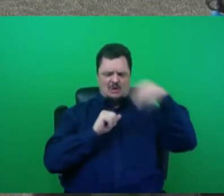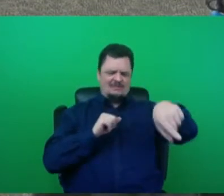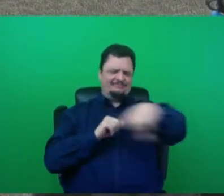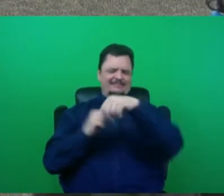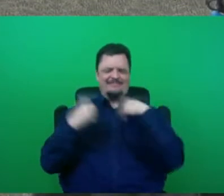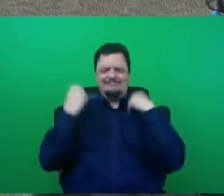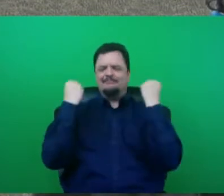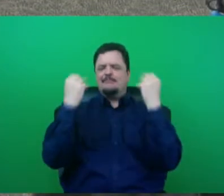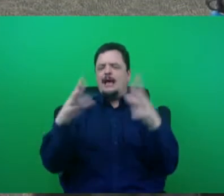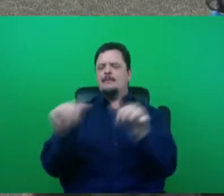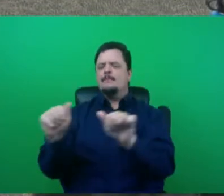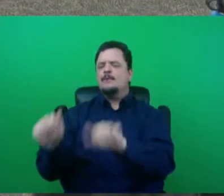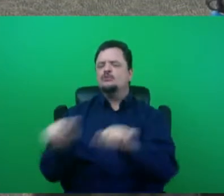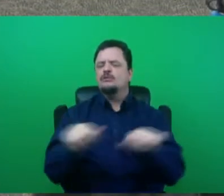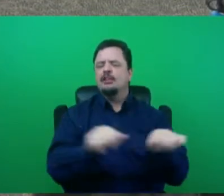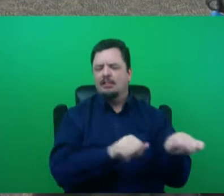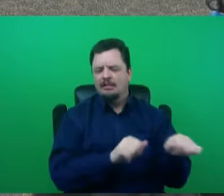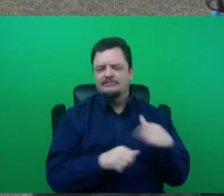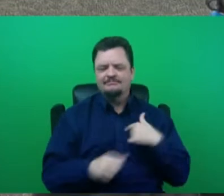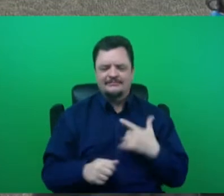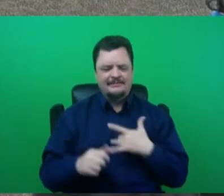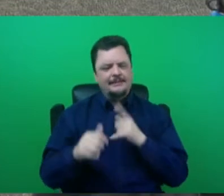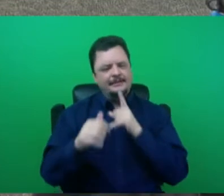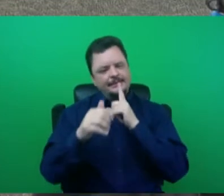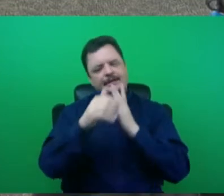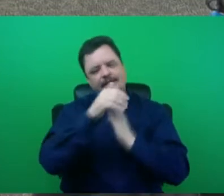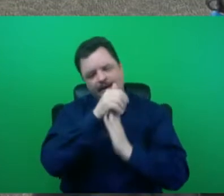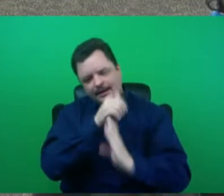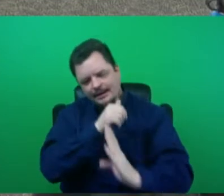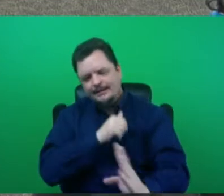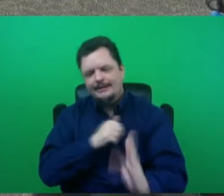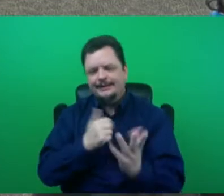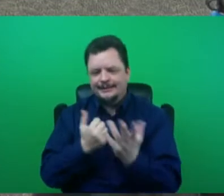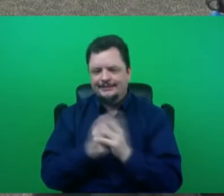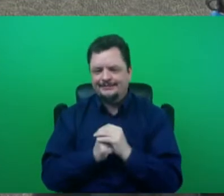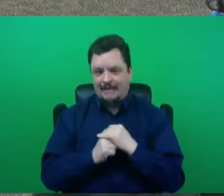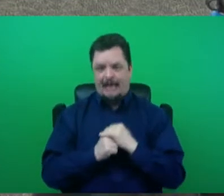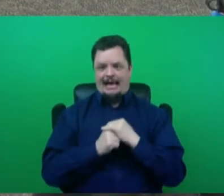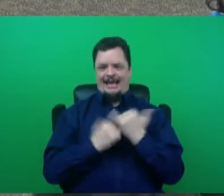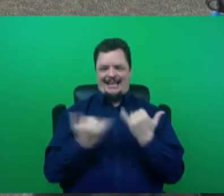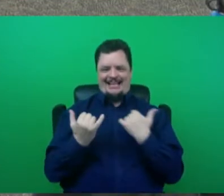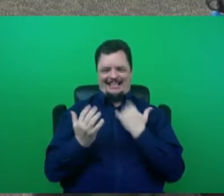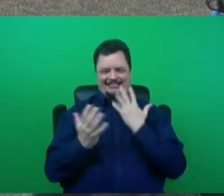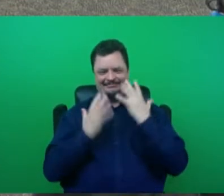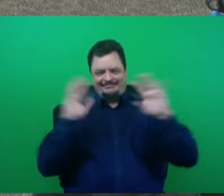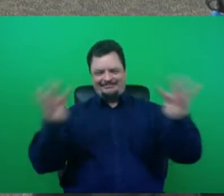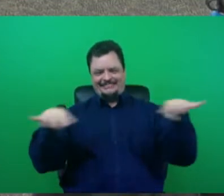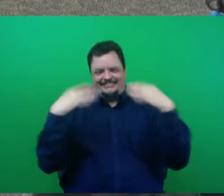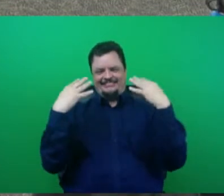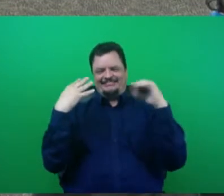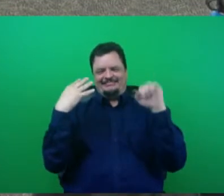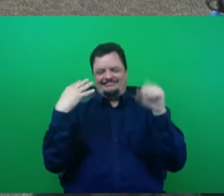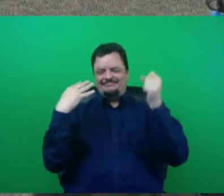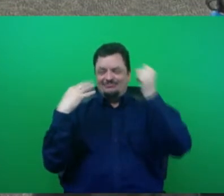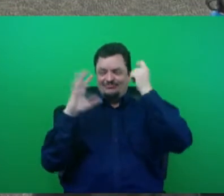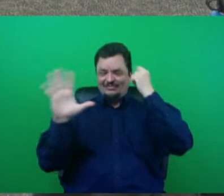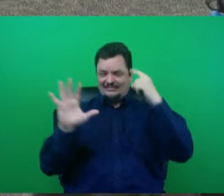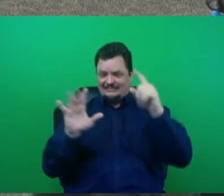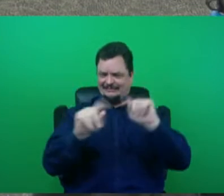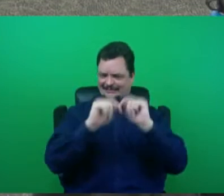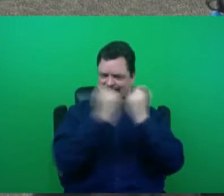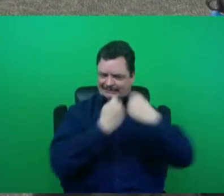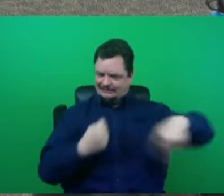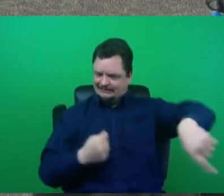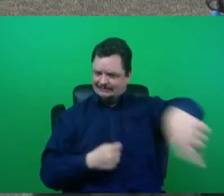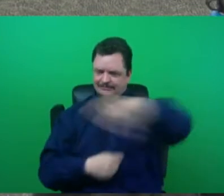part of this and thoroughly embarrassed by all of this, because it's a team. It's, you know, not me at all. It's a team, the board, and